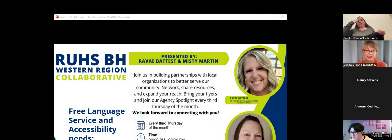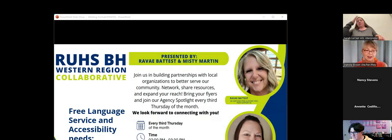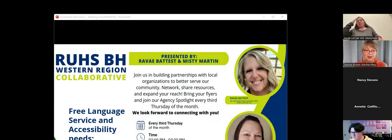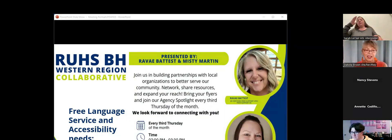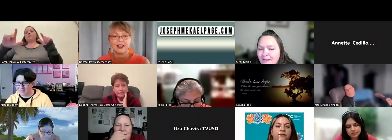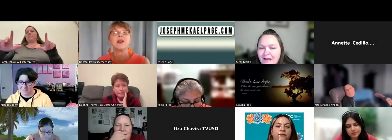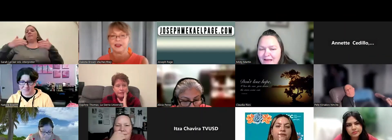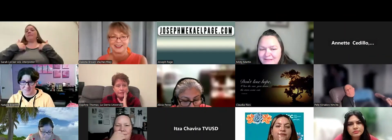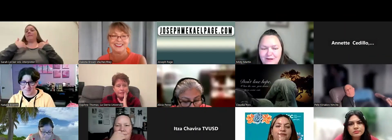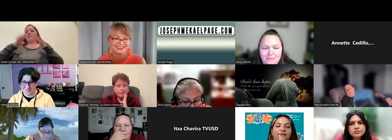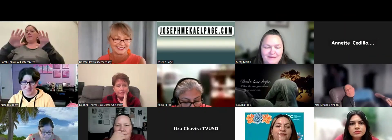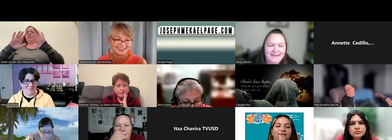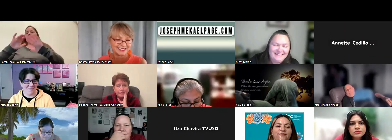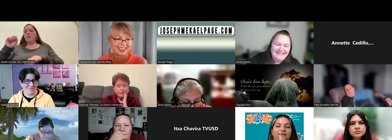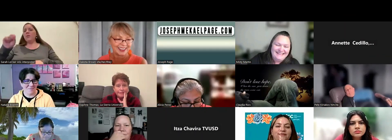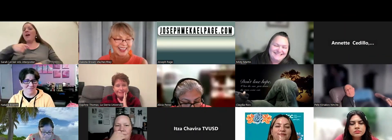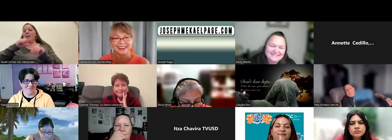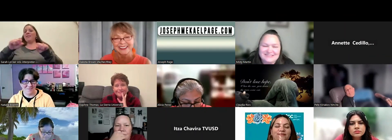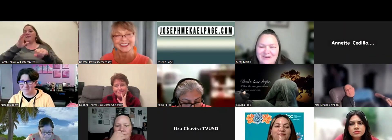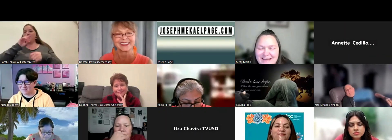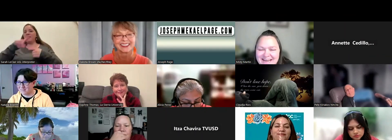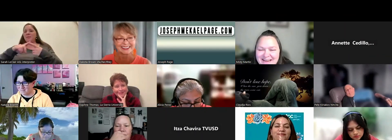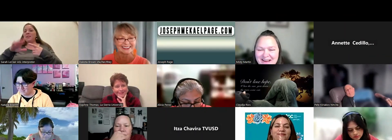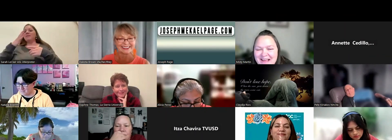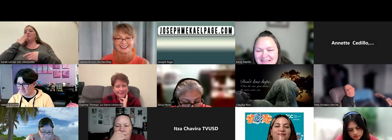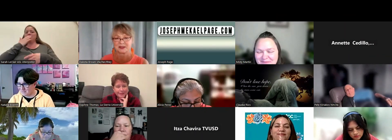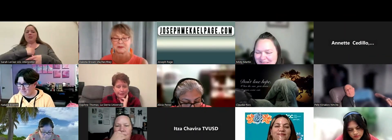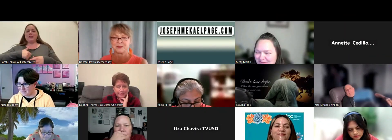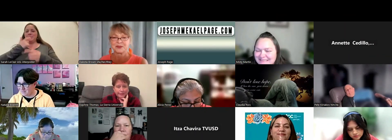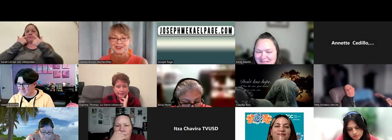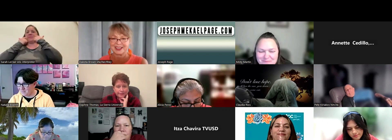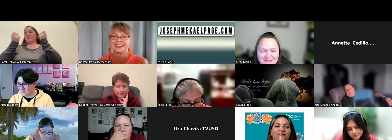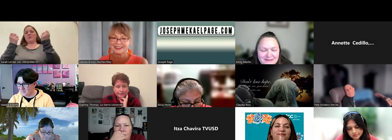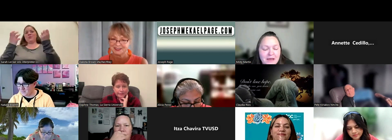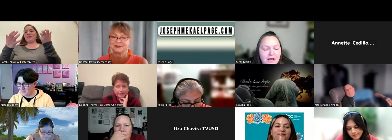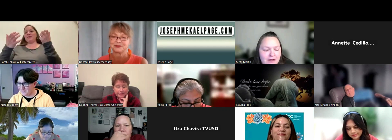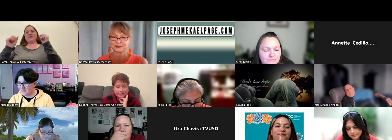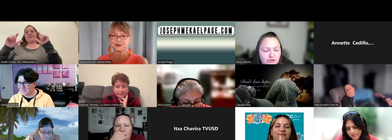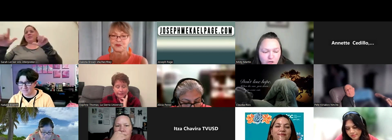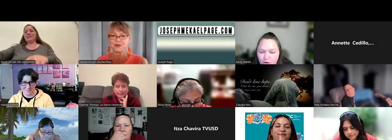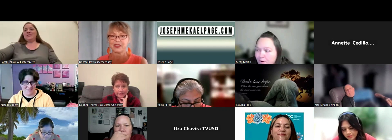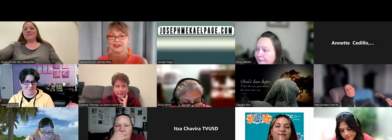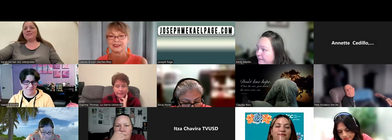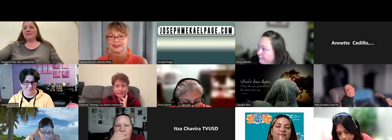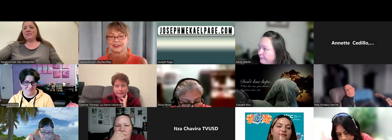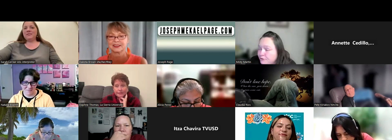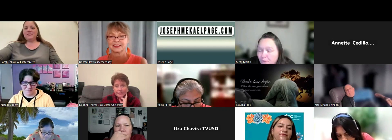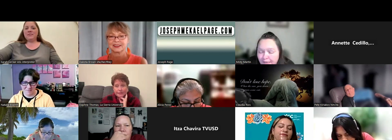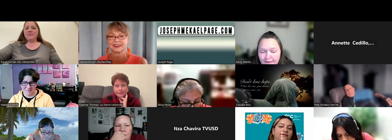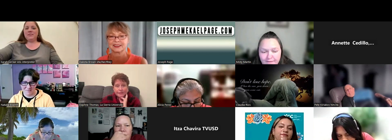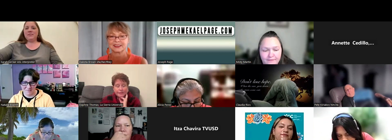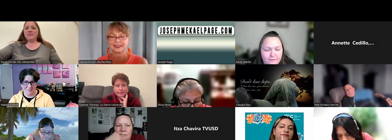we go. Okay. Okay. Yeah, I can talk about that. Yeah, thank you. Sorry, I had too many screens open. So on